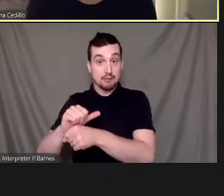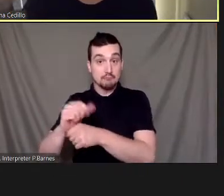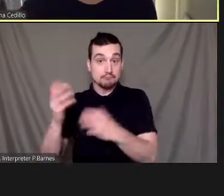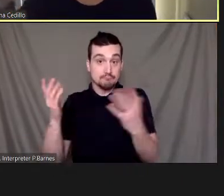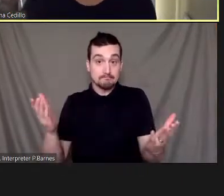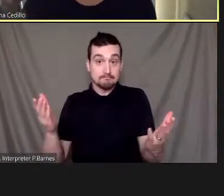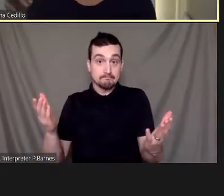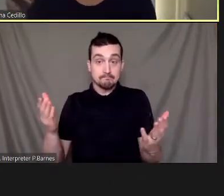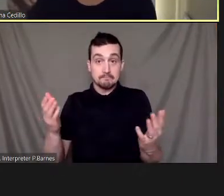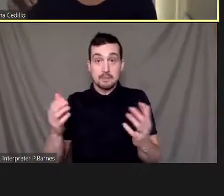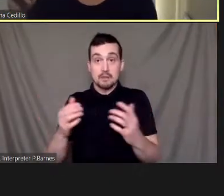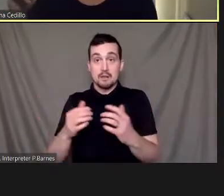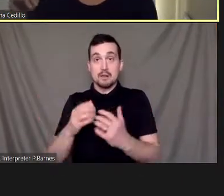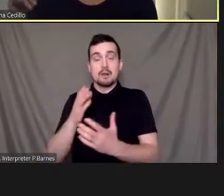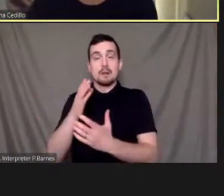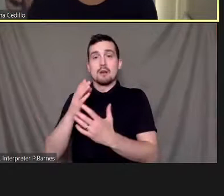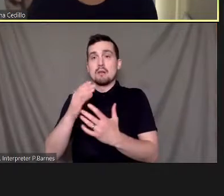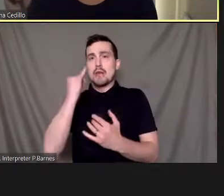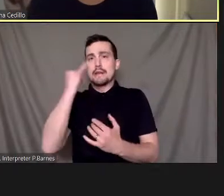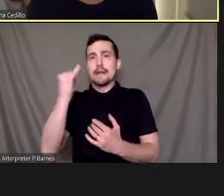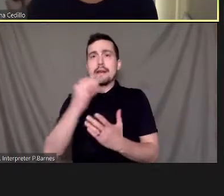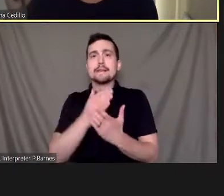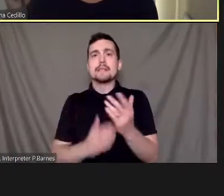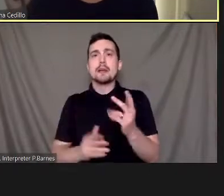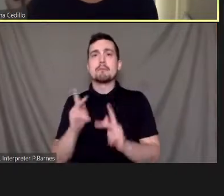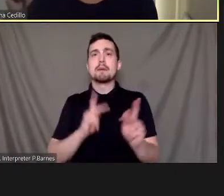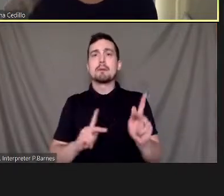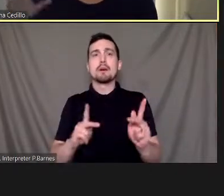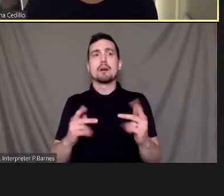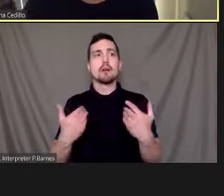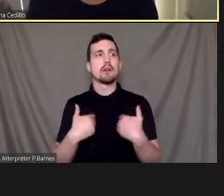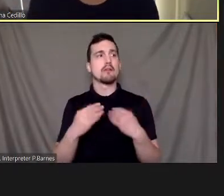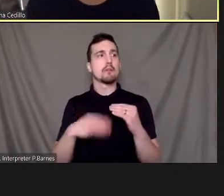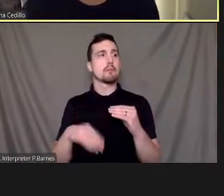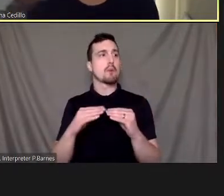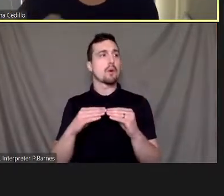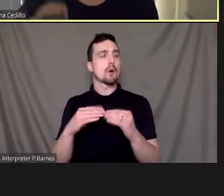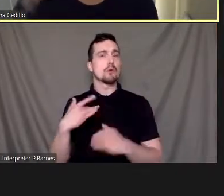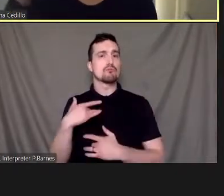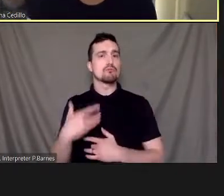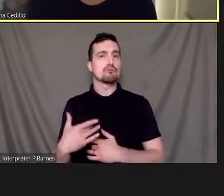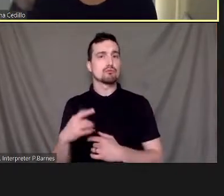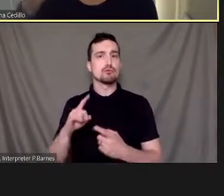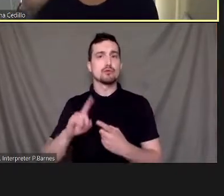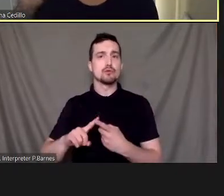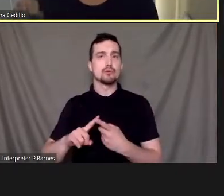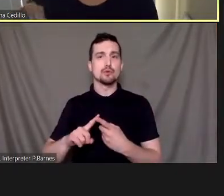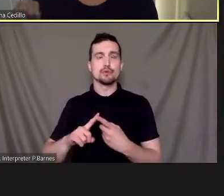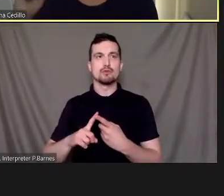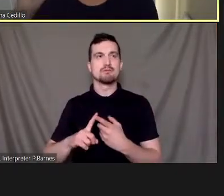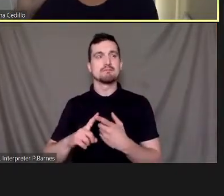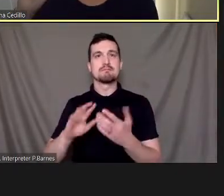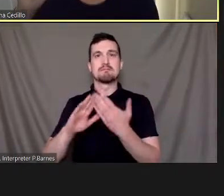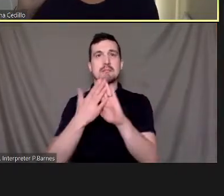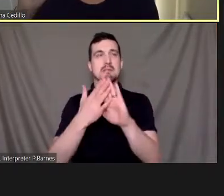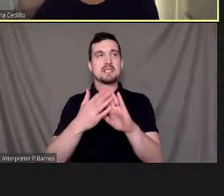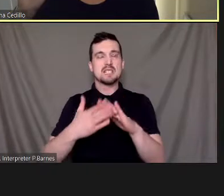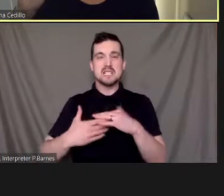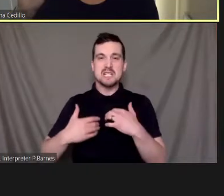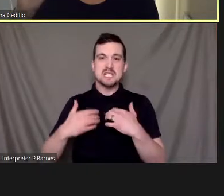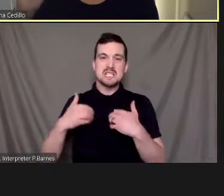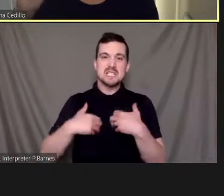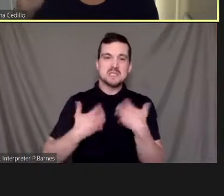that some people are much more prone to savagery, and some people, you know, are